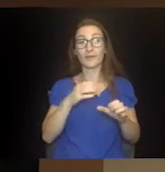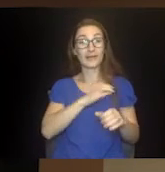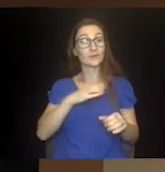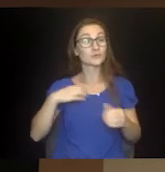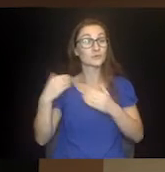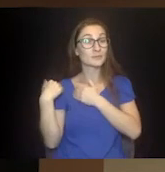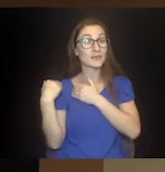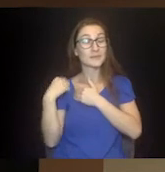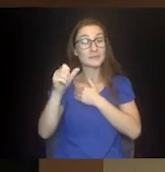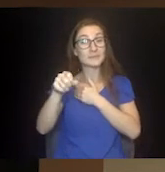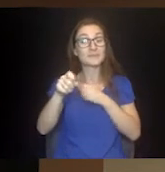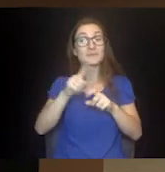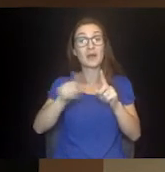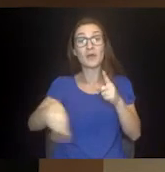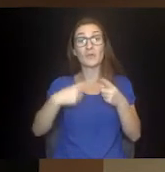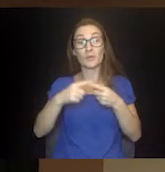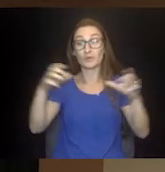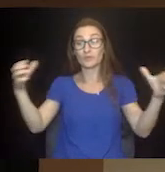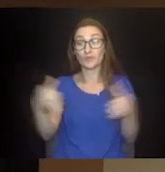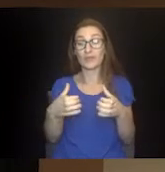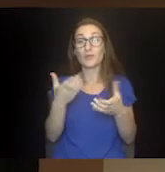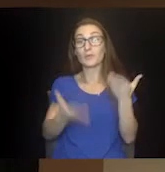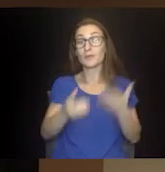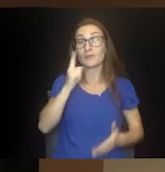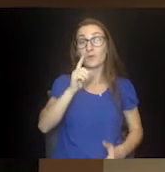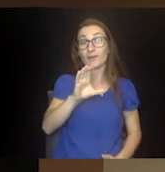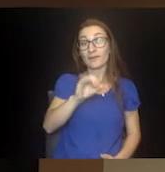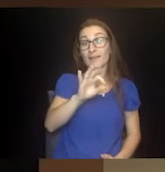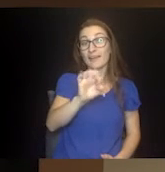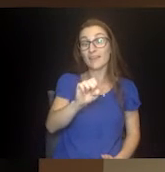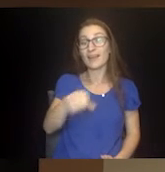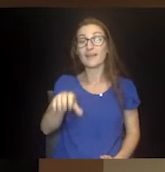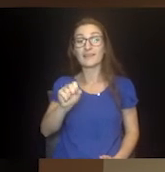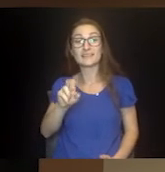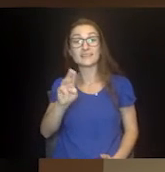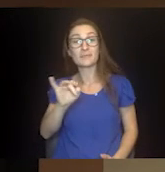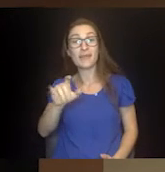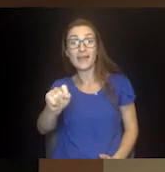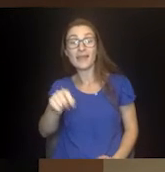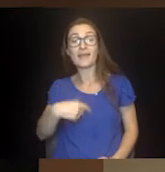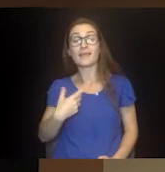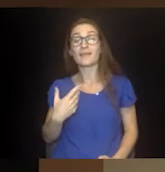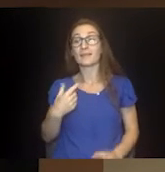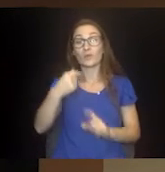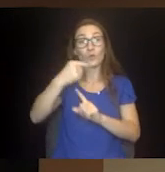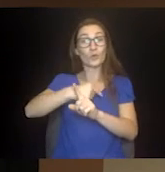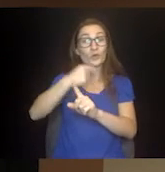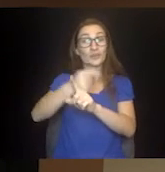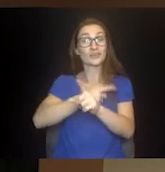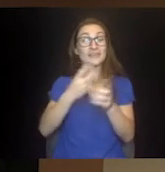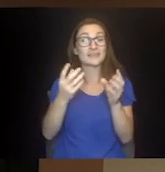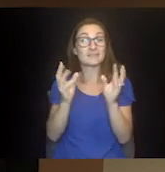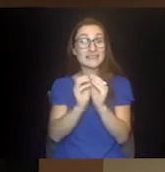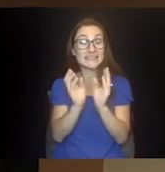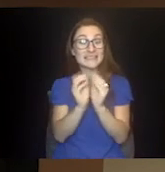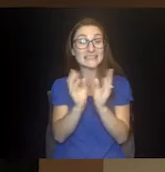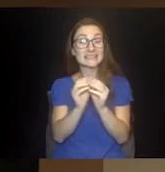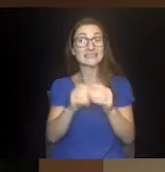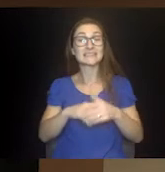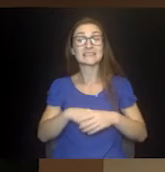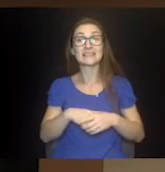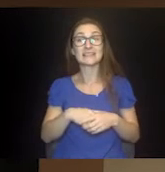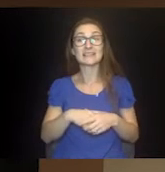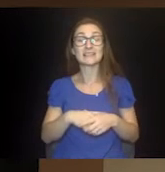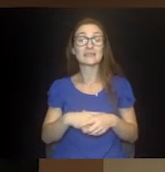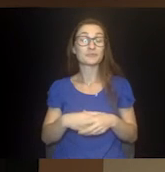do what we're supposed to for the council. But like when we're all together like this, whether it be for cafe or summit or one of our quarterly meetings where we